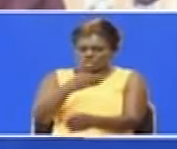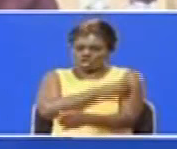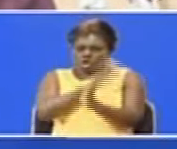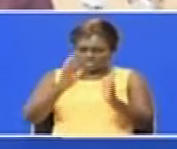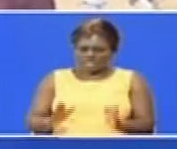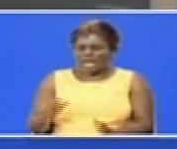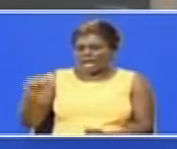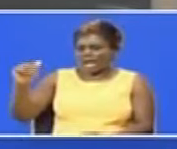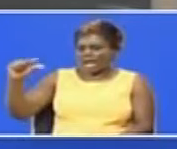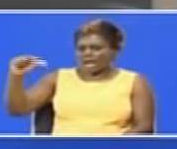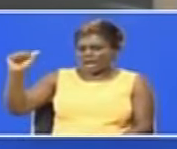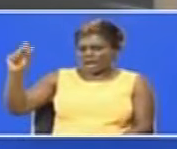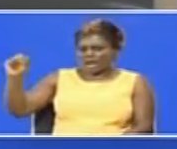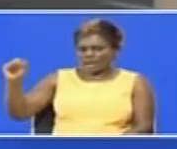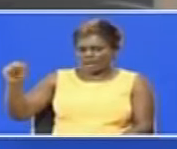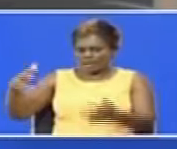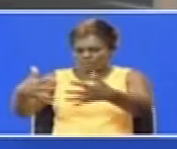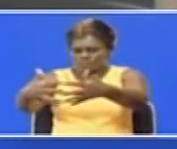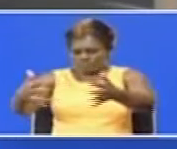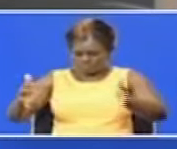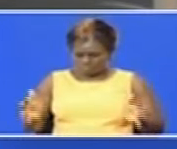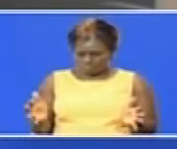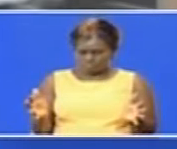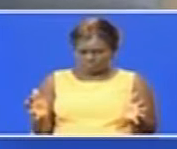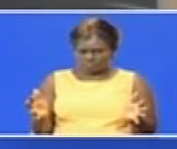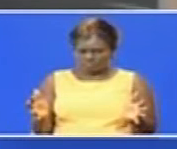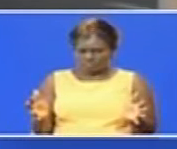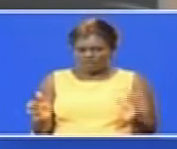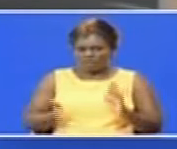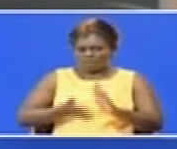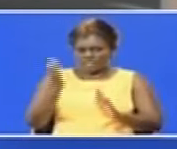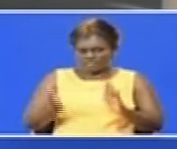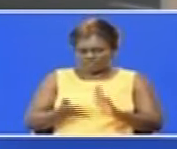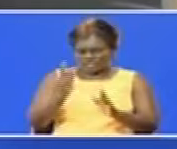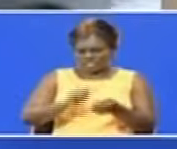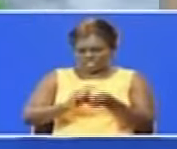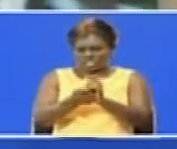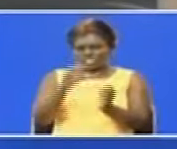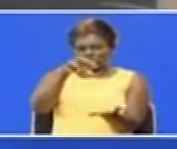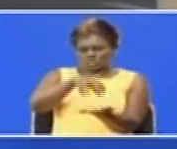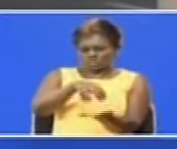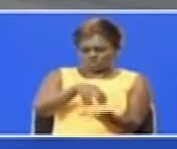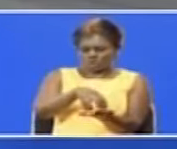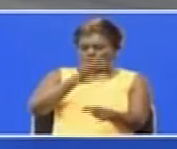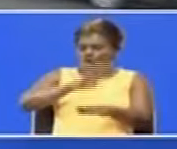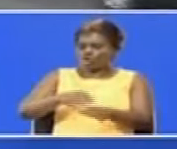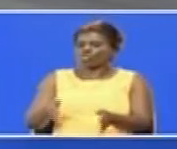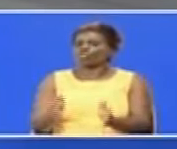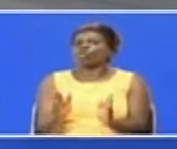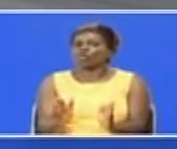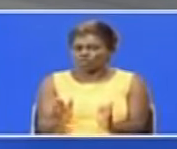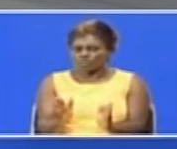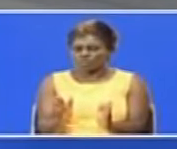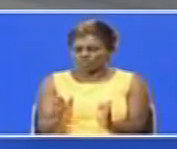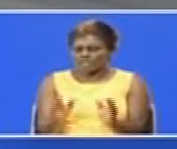Oscar Agan. The fencing post that is fast replacing steel on the roads has helped,